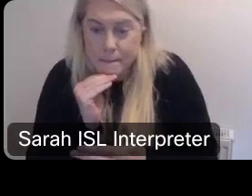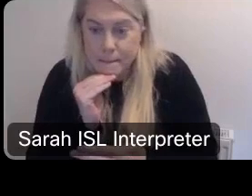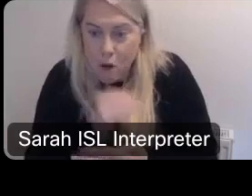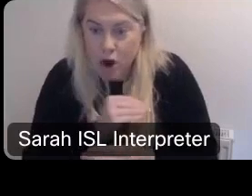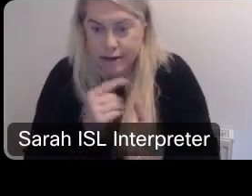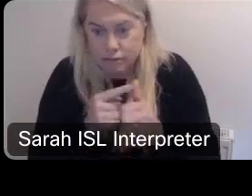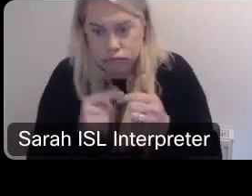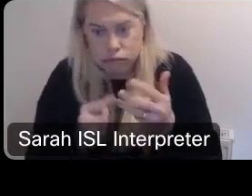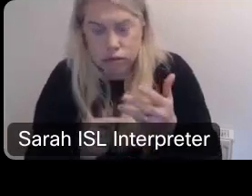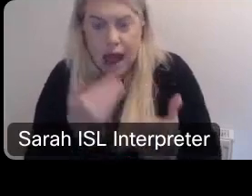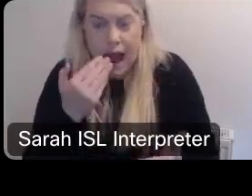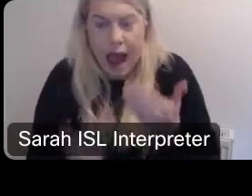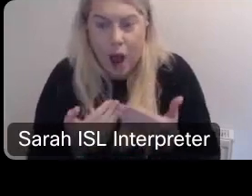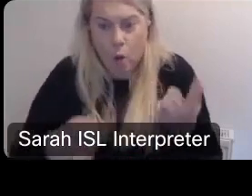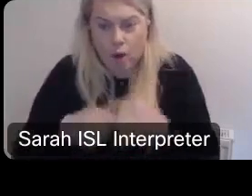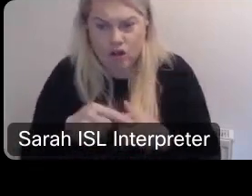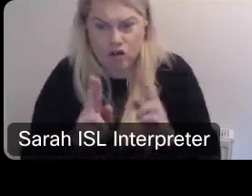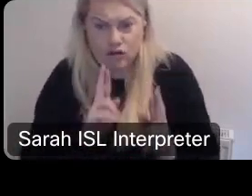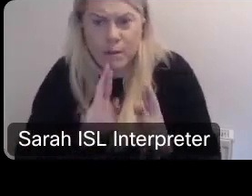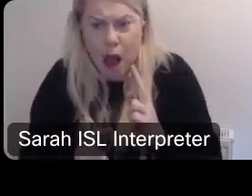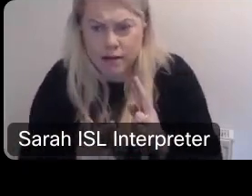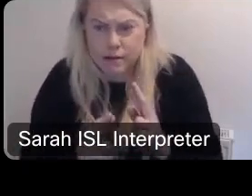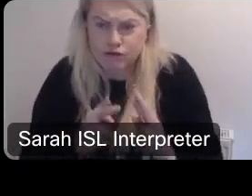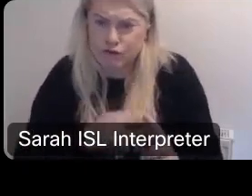our duties around that you should be au fait with.